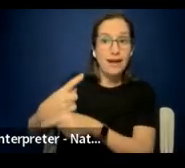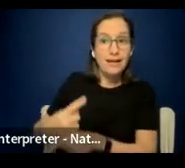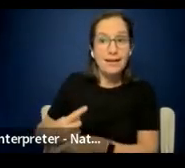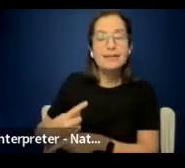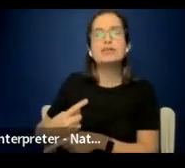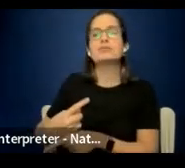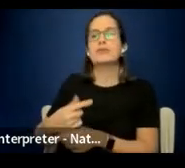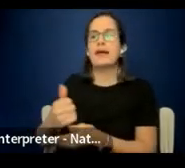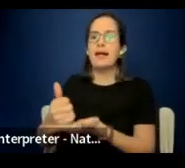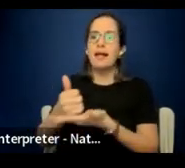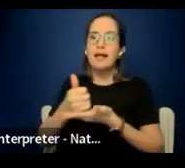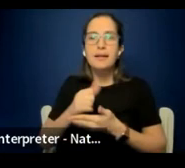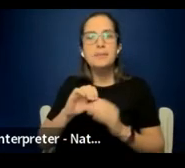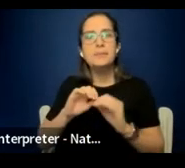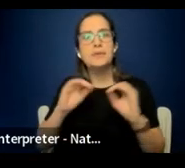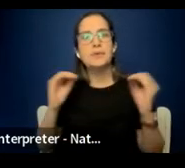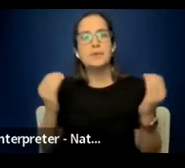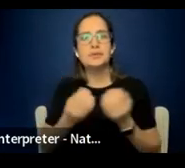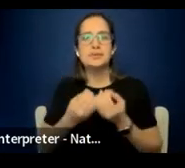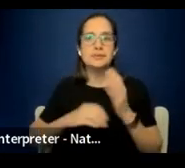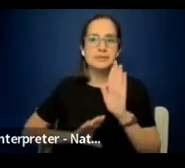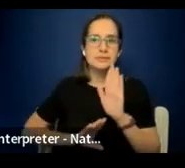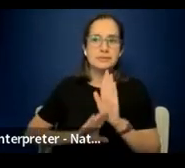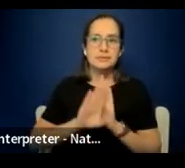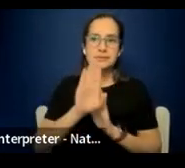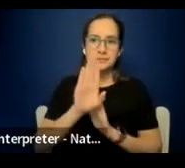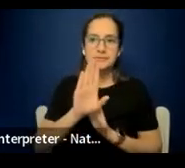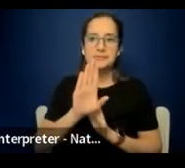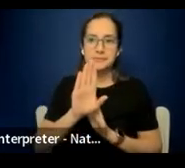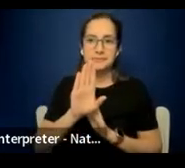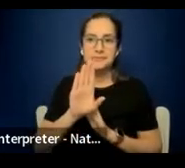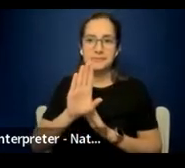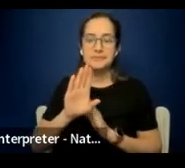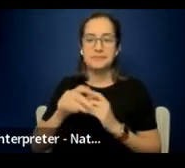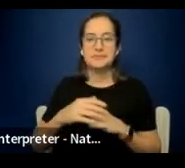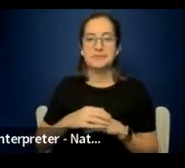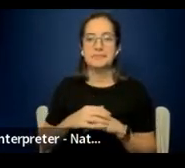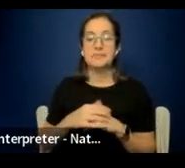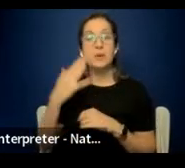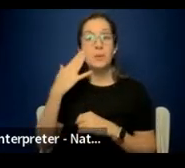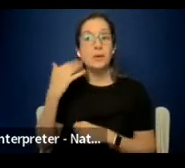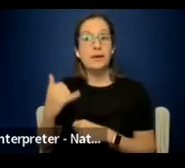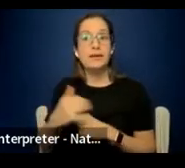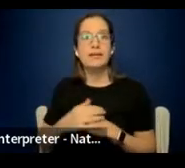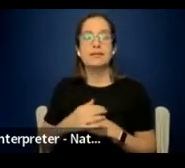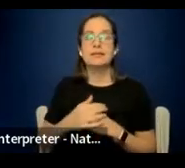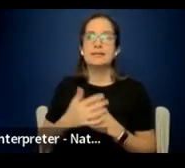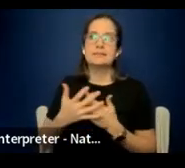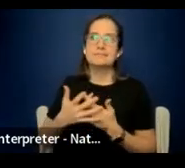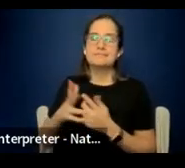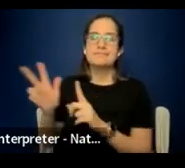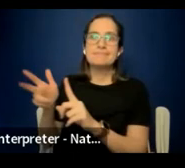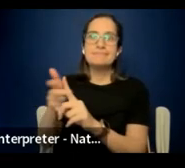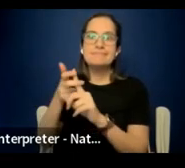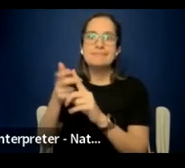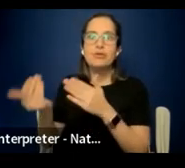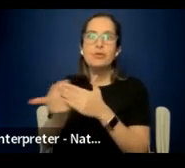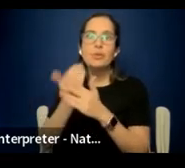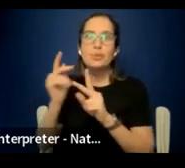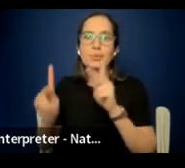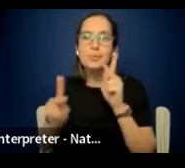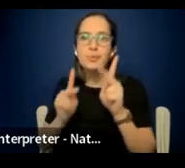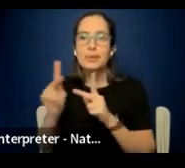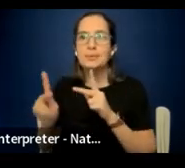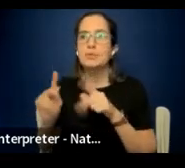organization and have it sort of add the most value back to your organization. Because, you know, recruiting new people, bringing on new